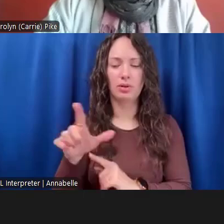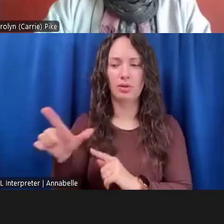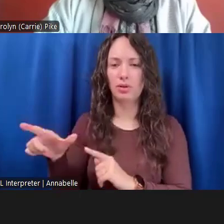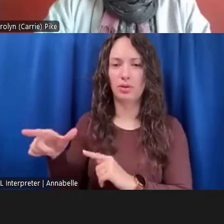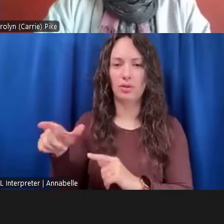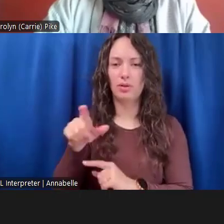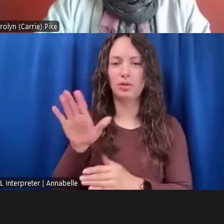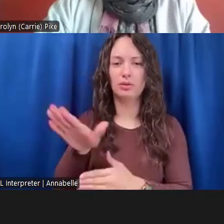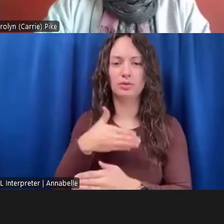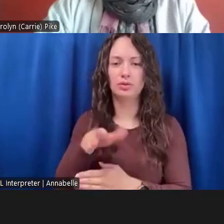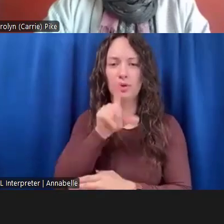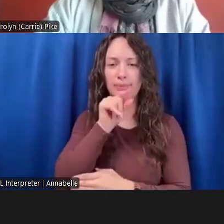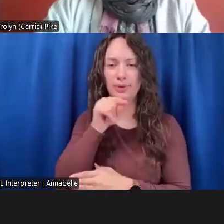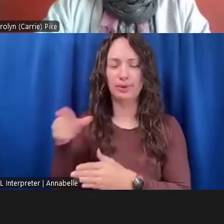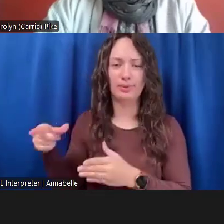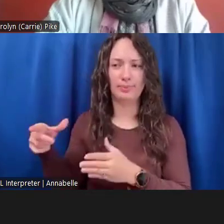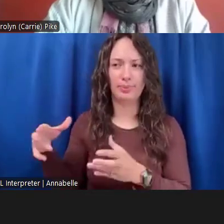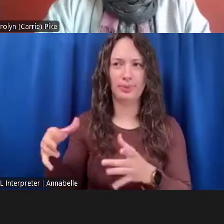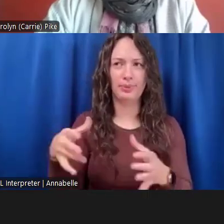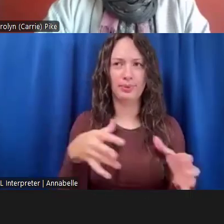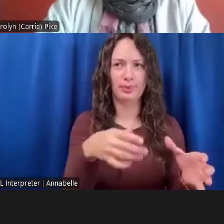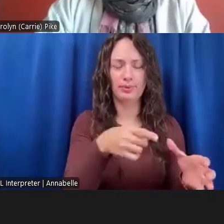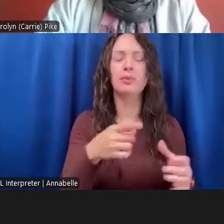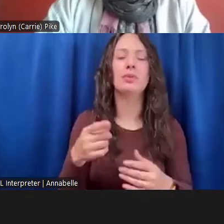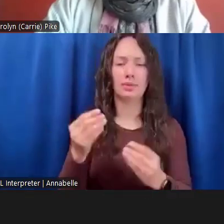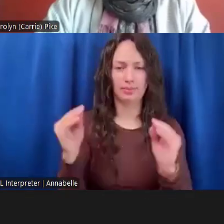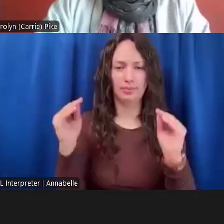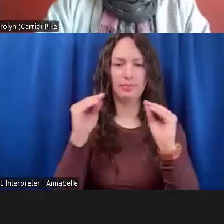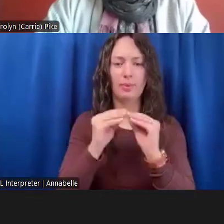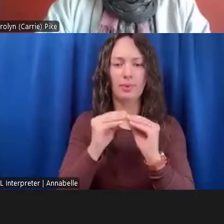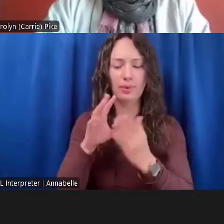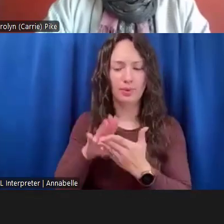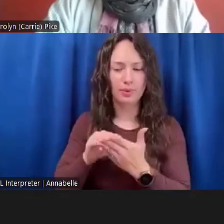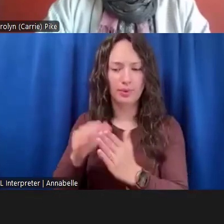there's a growing body of knowledge that indicates